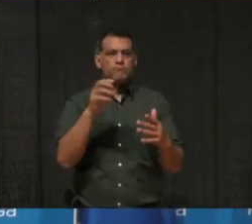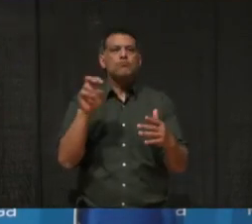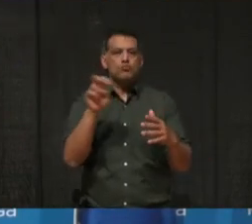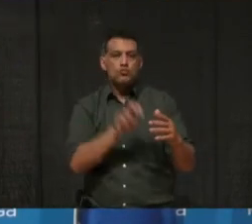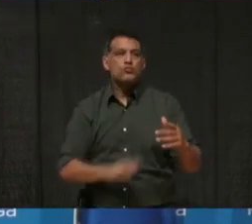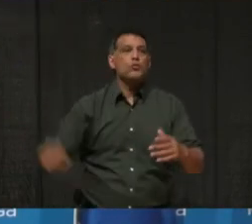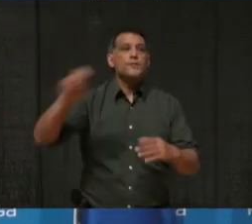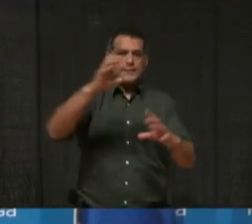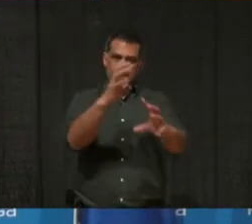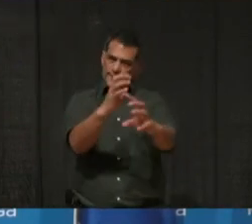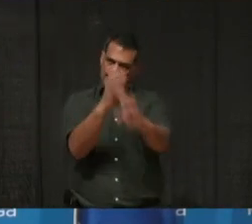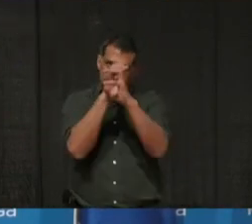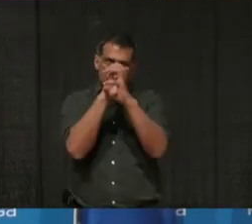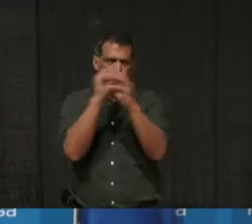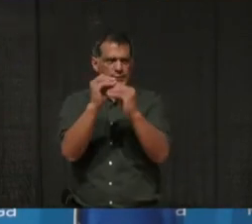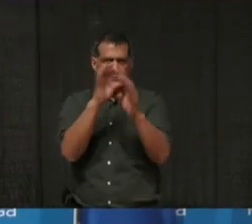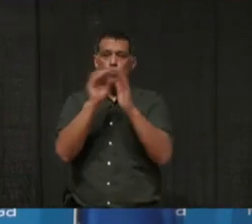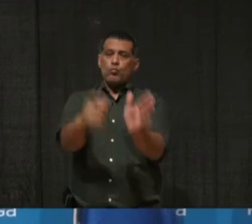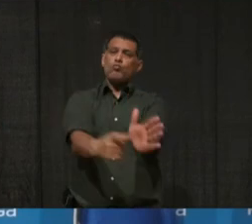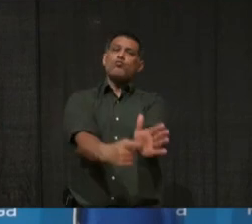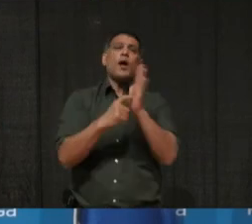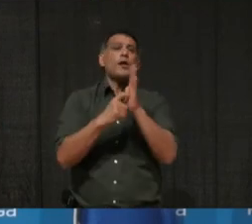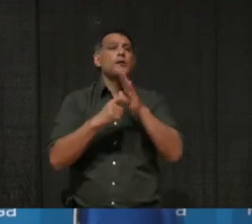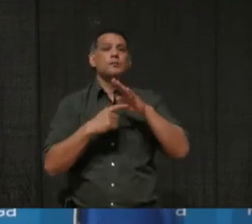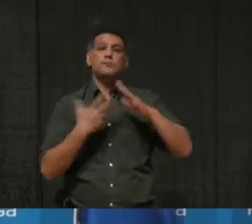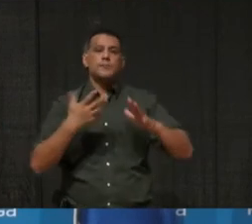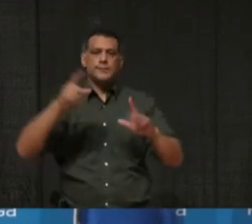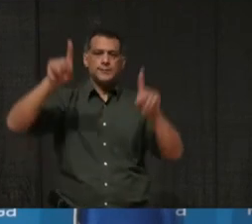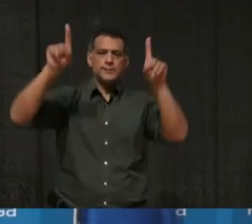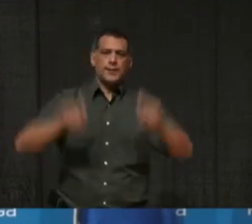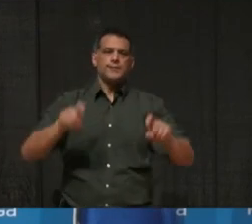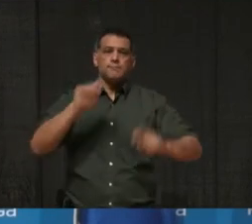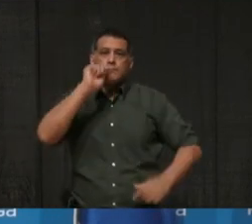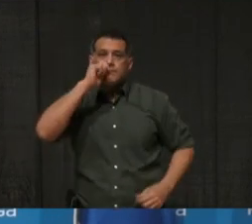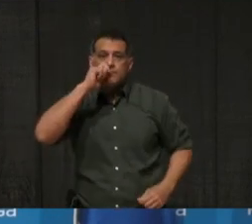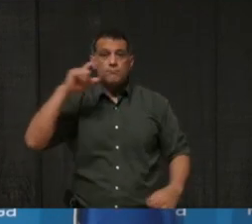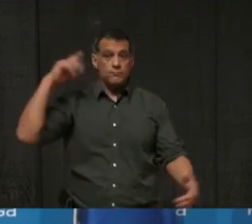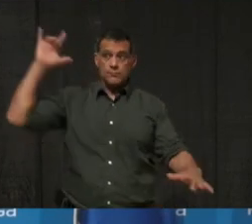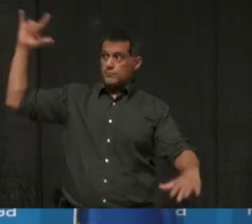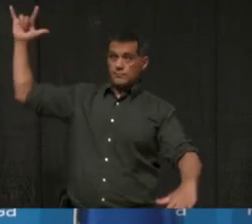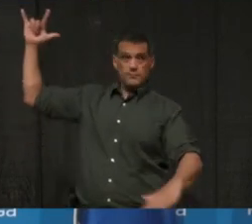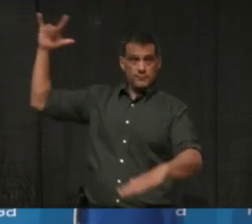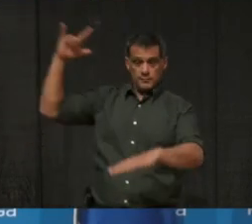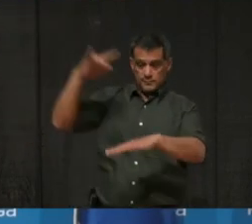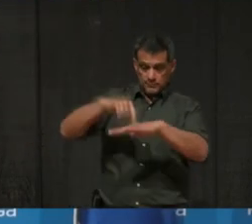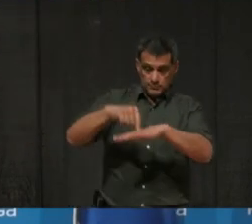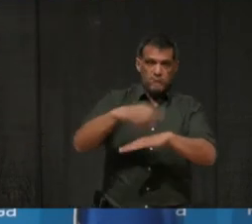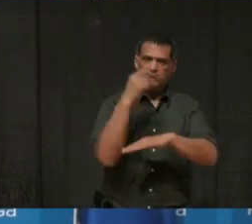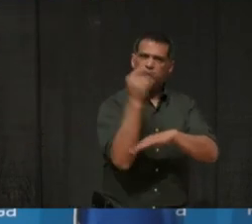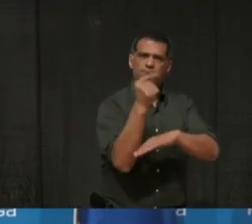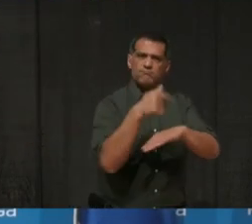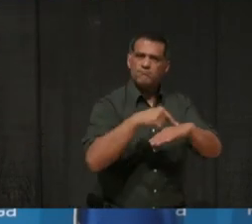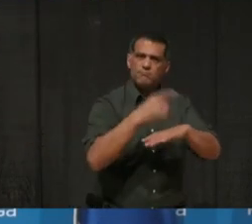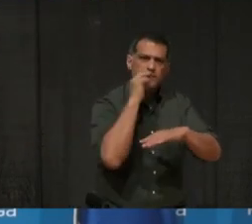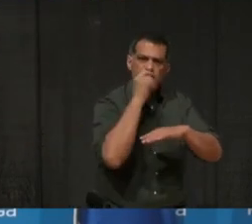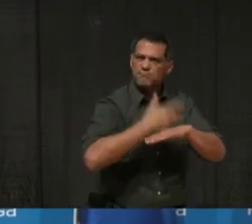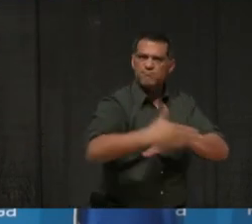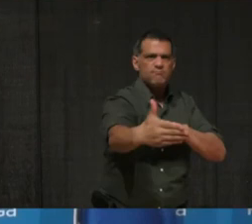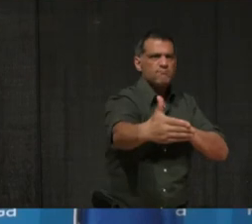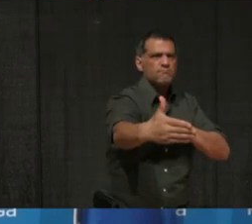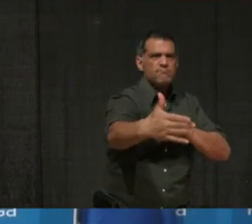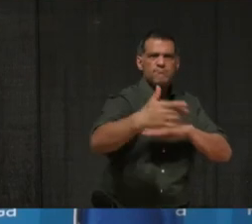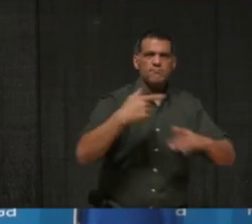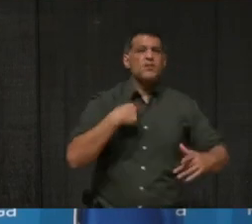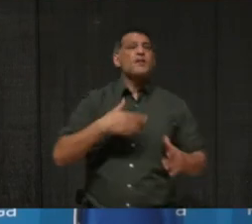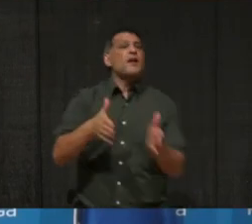including new mandatory testing for international travelers arriving back in Canada. This is something that I've been calling